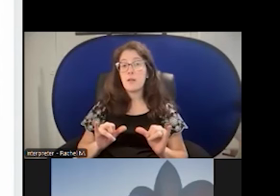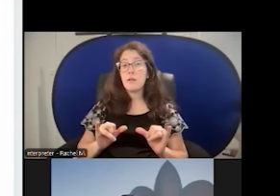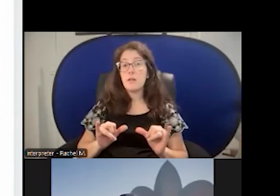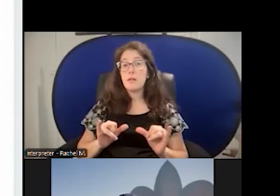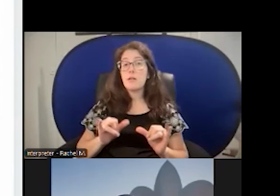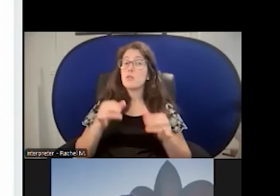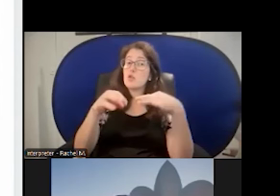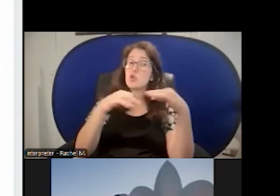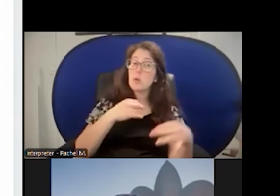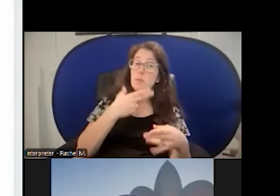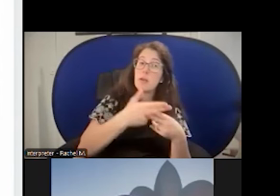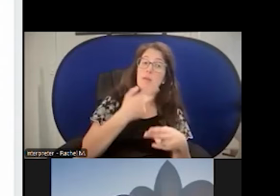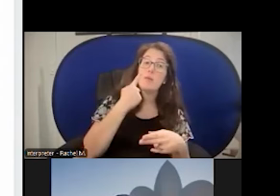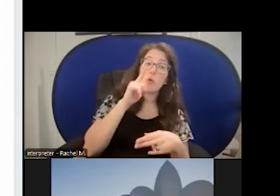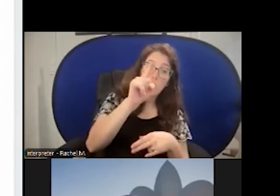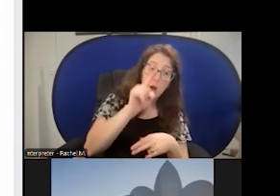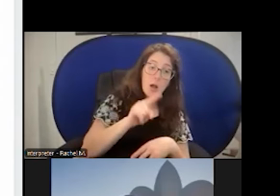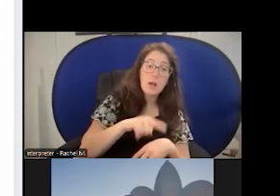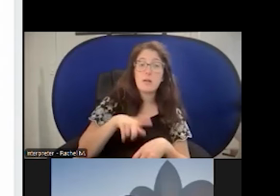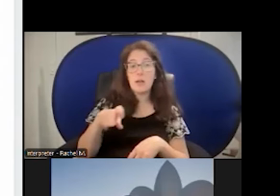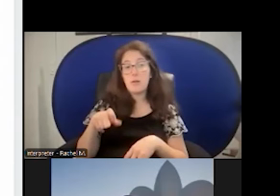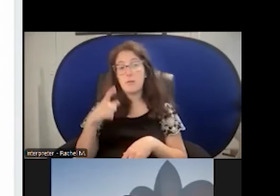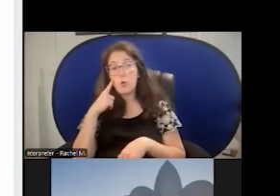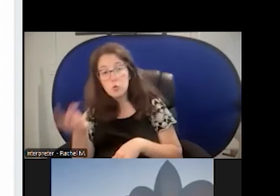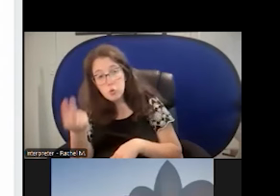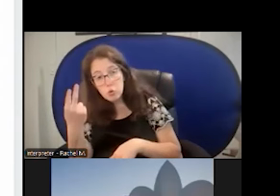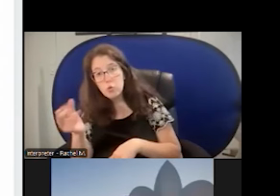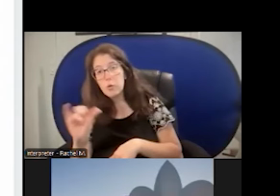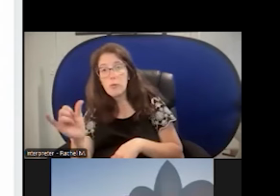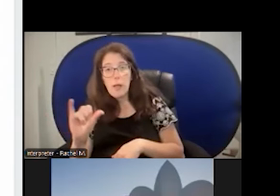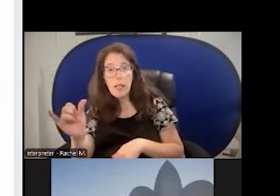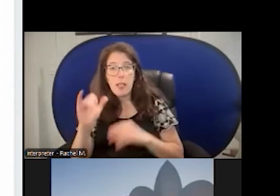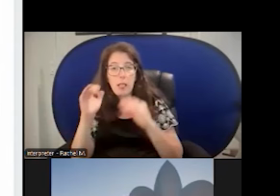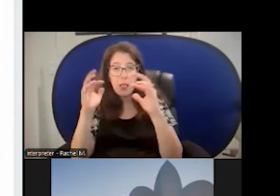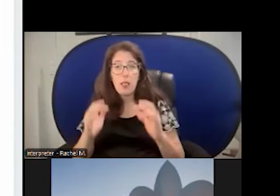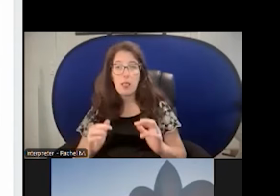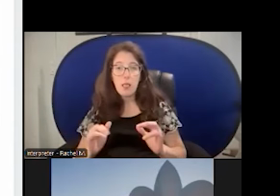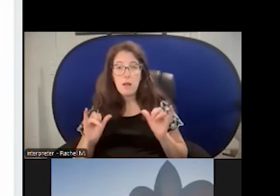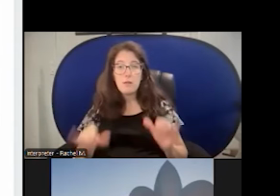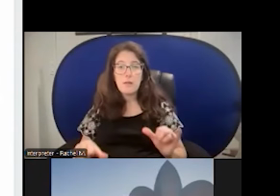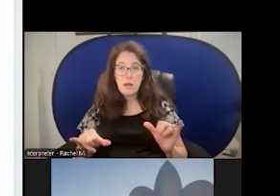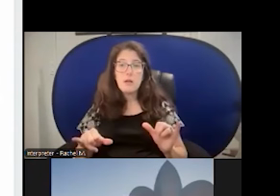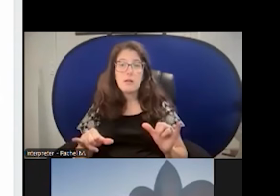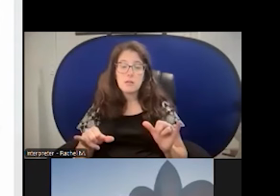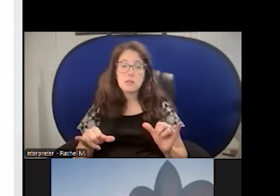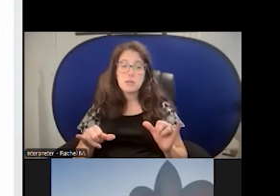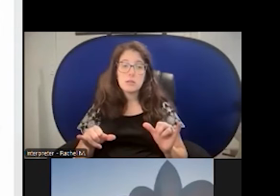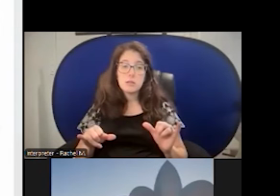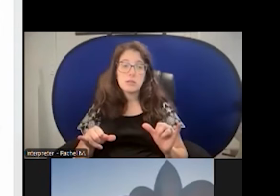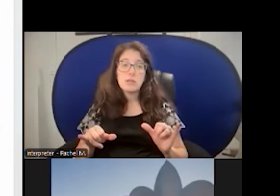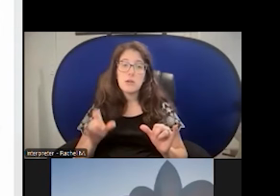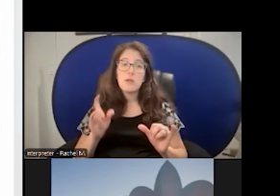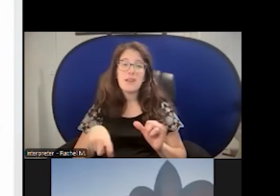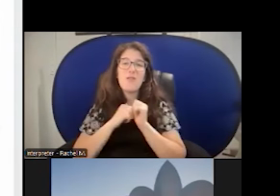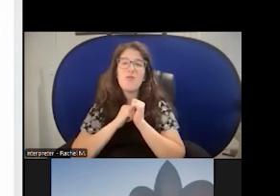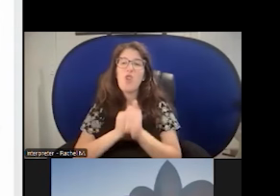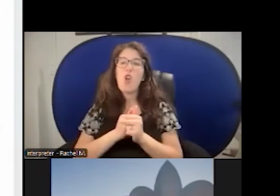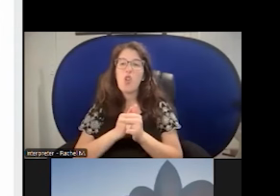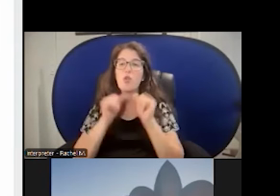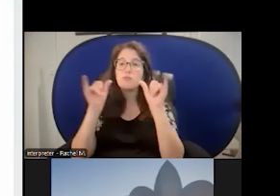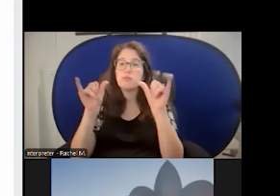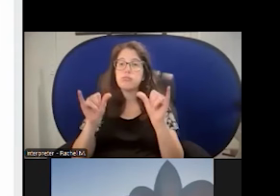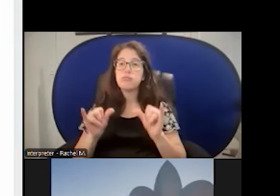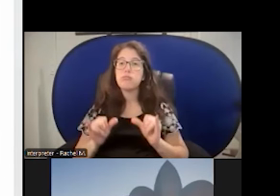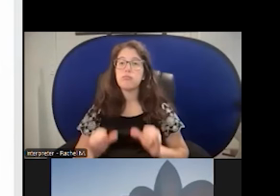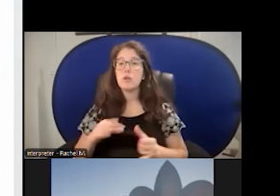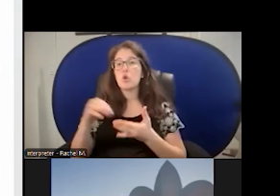Forum 1 and for Forum 3, etc., throughout the class. Just making sure I am following a pattern that students can recognize